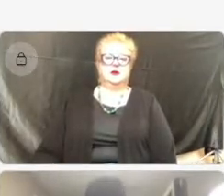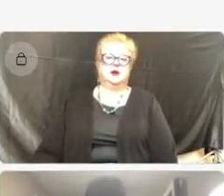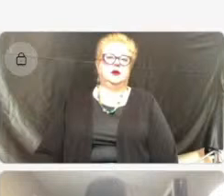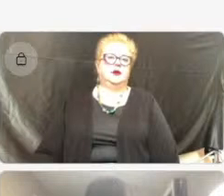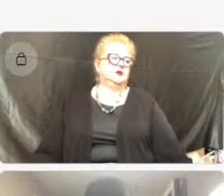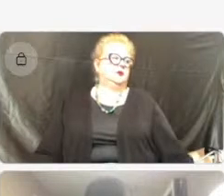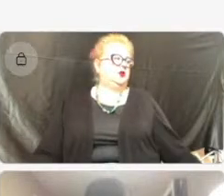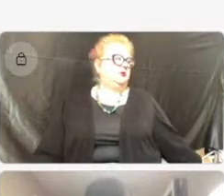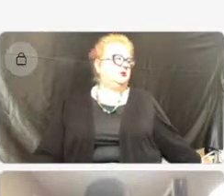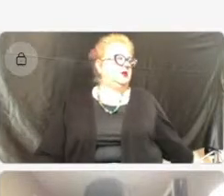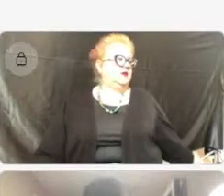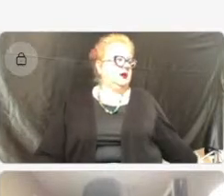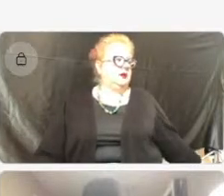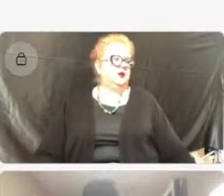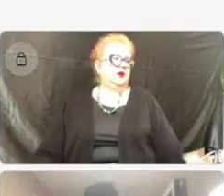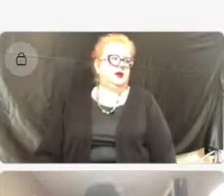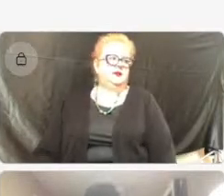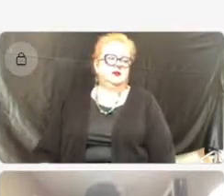It's a roll call vote.